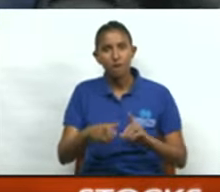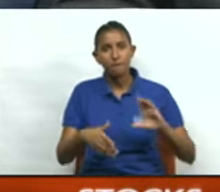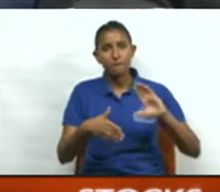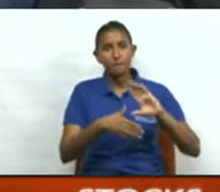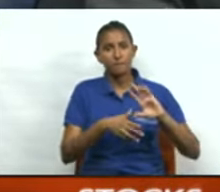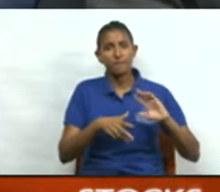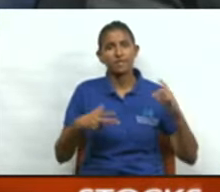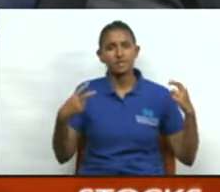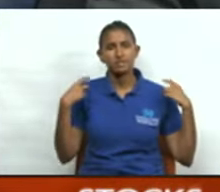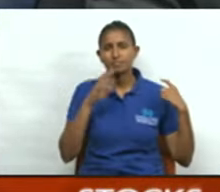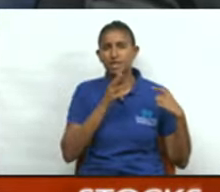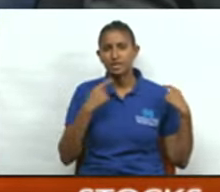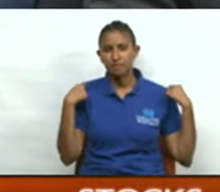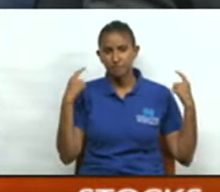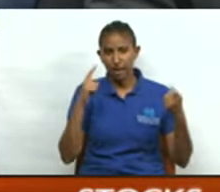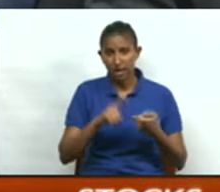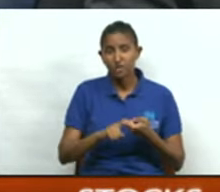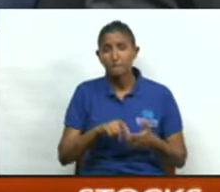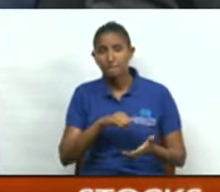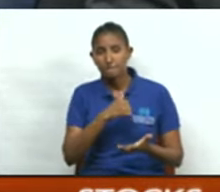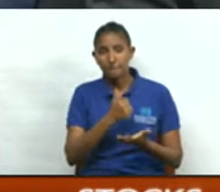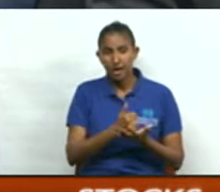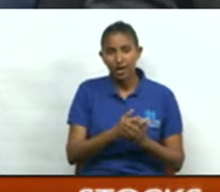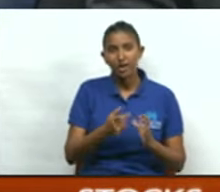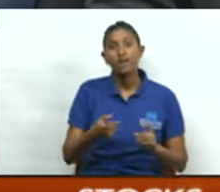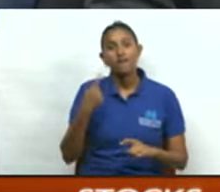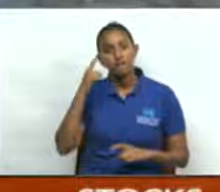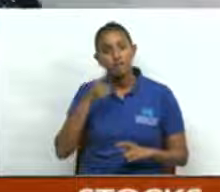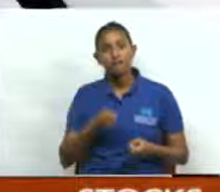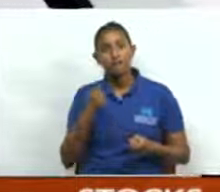Andrea Perez-Sobas tells us more in tonight's Business Watch.